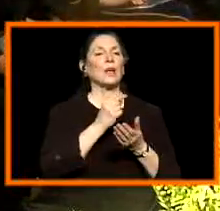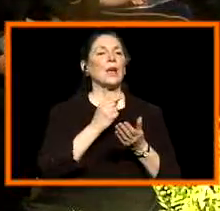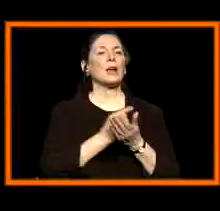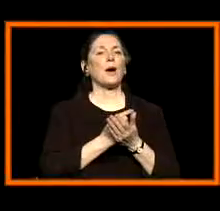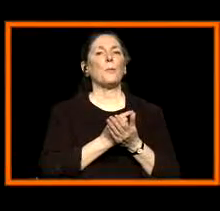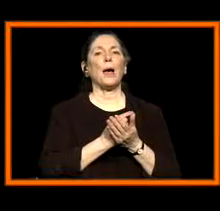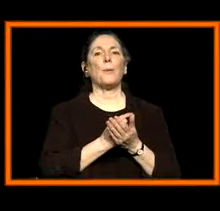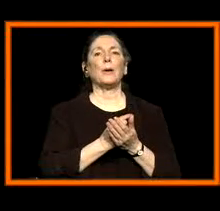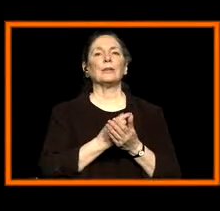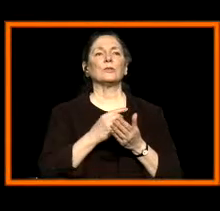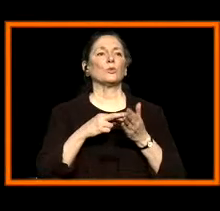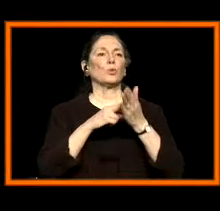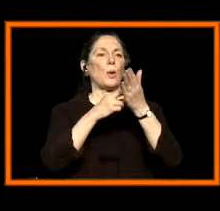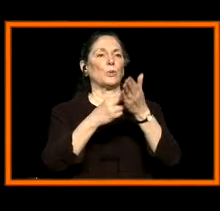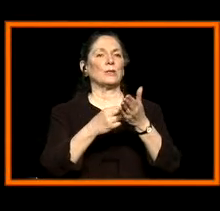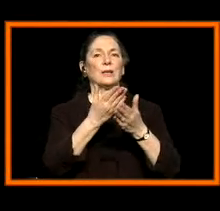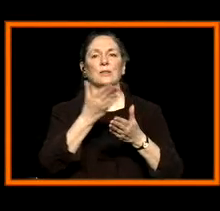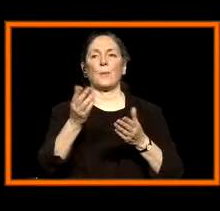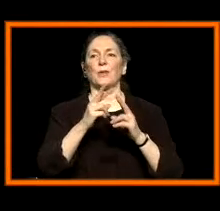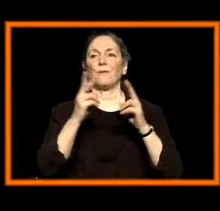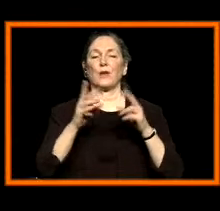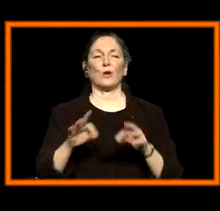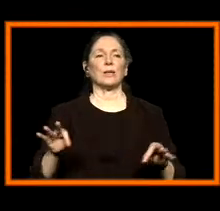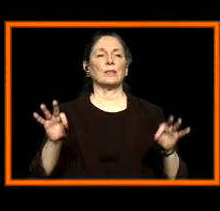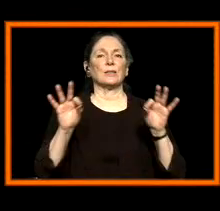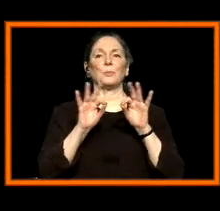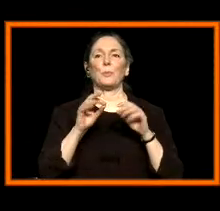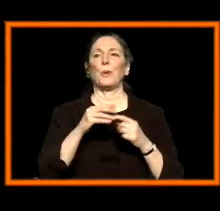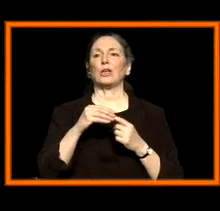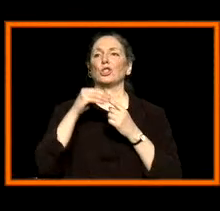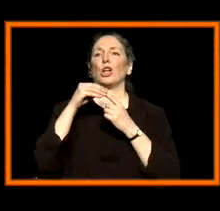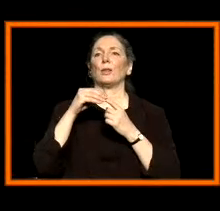Commencement represents something very special,